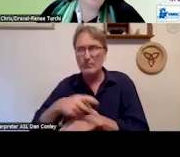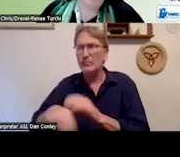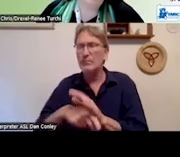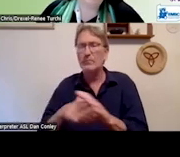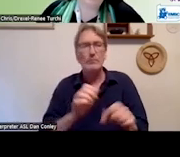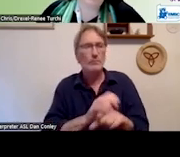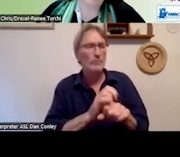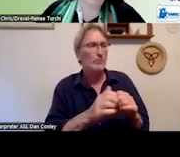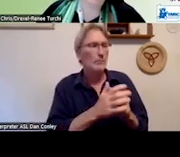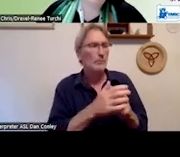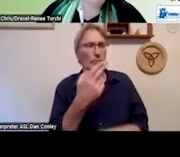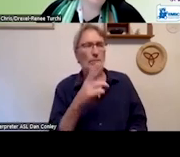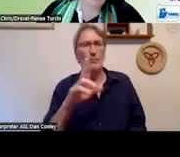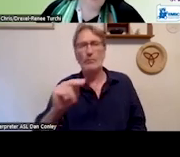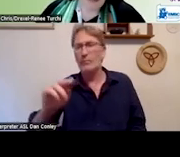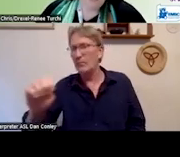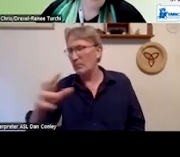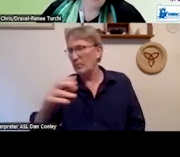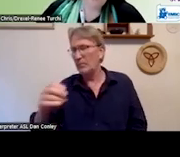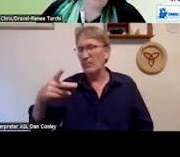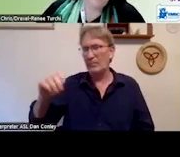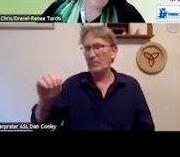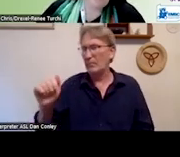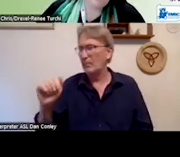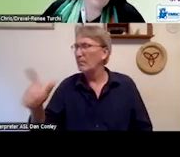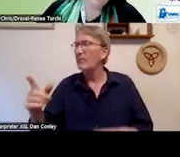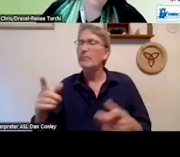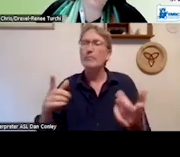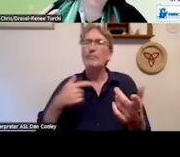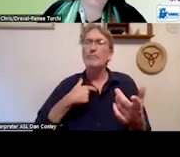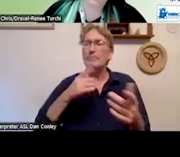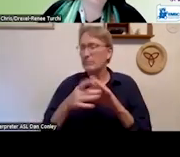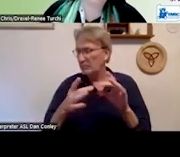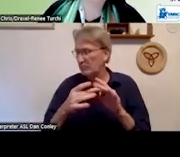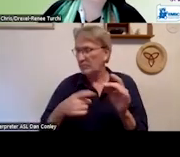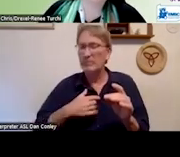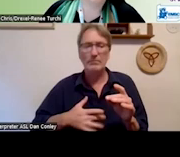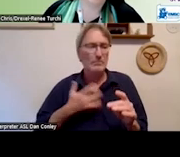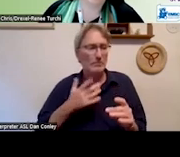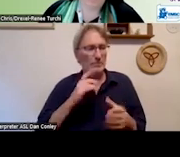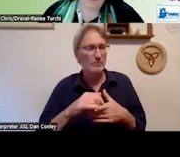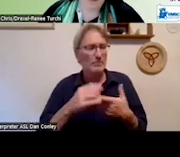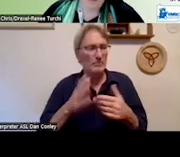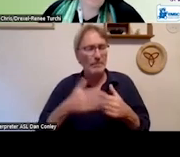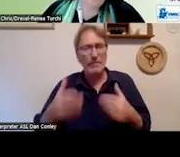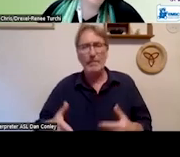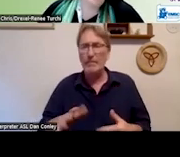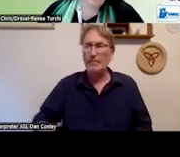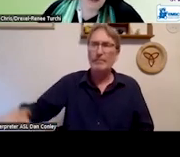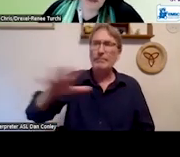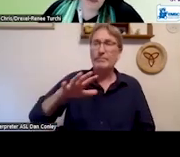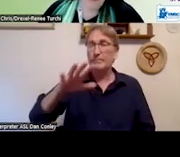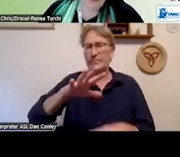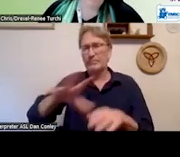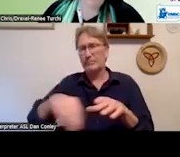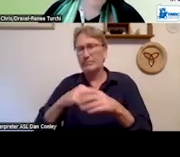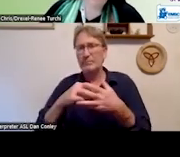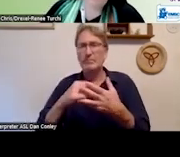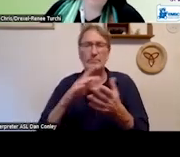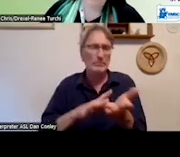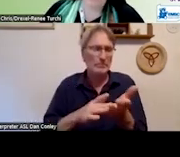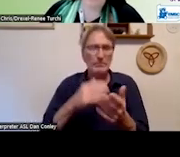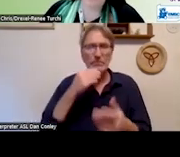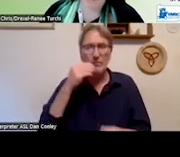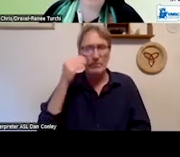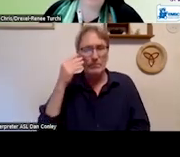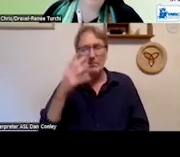Peel as well. And just, as I mentioned, I feel like that neighborhood includes the medical home. And as a provider, and it was something